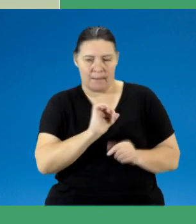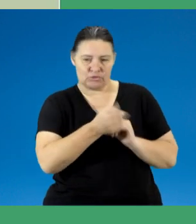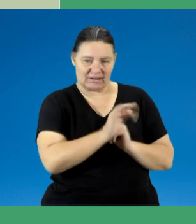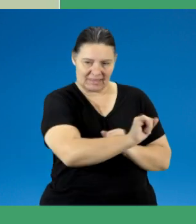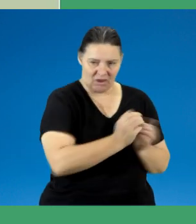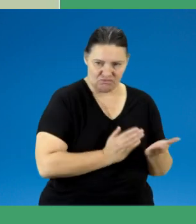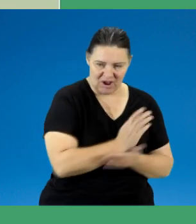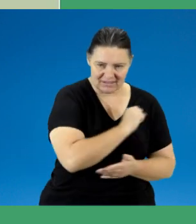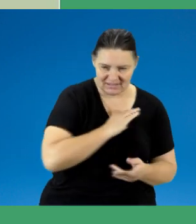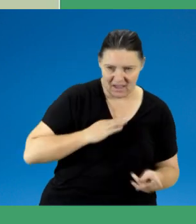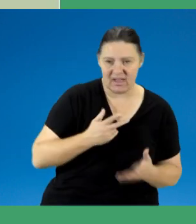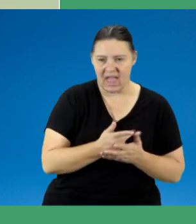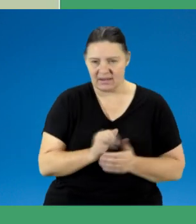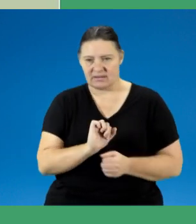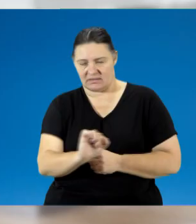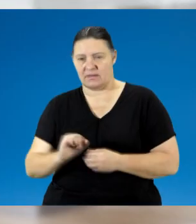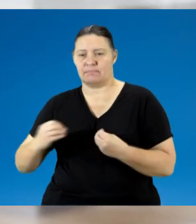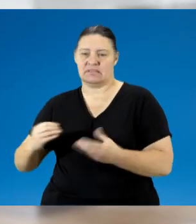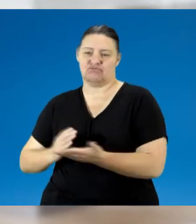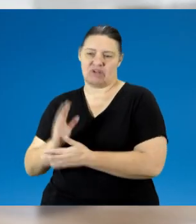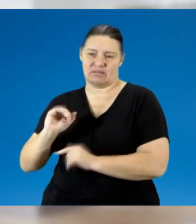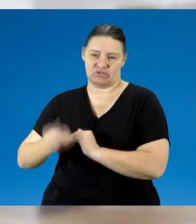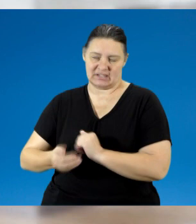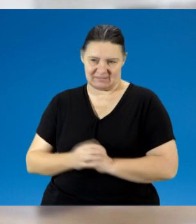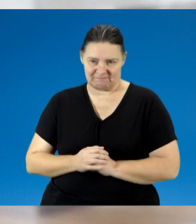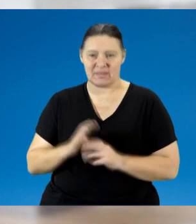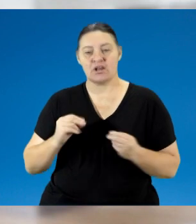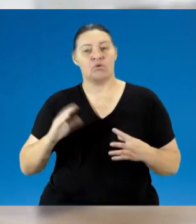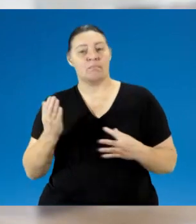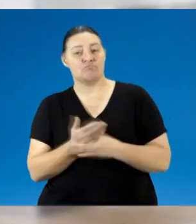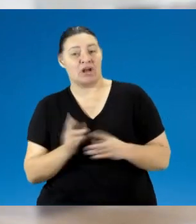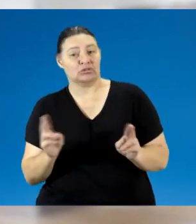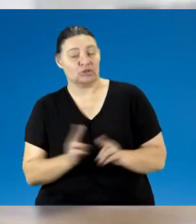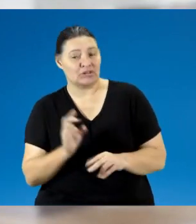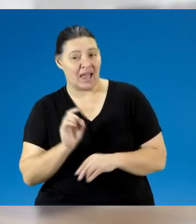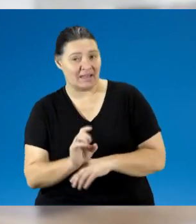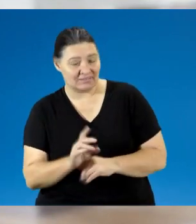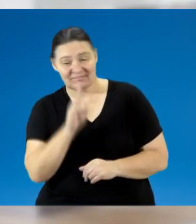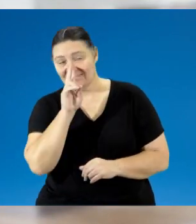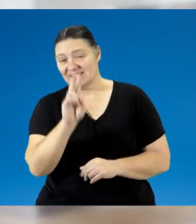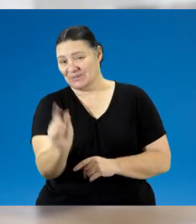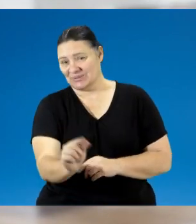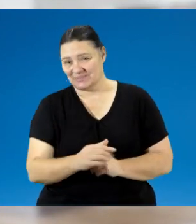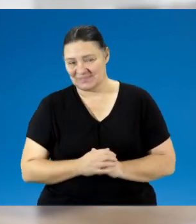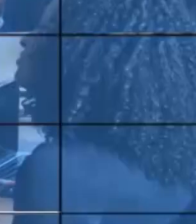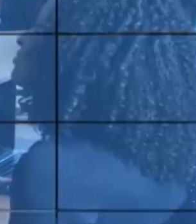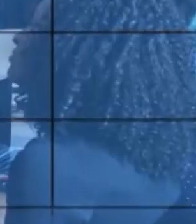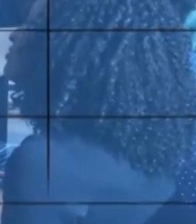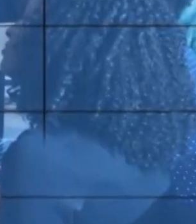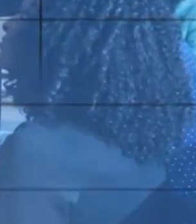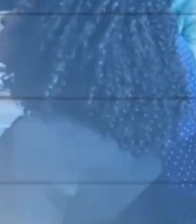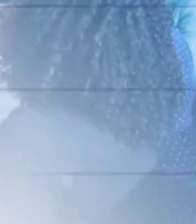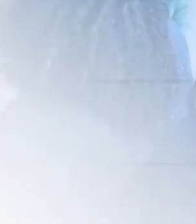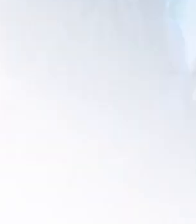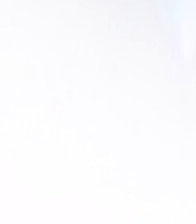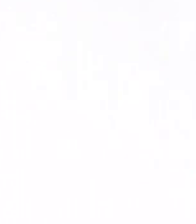and prevent labor strikes. Let's quickly go to a short ad break and we will be back. Stay tuned.